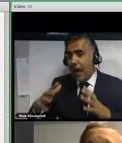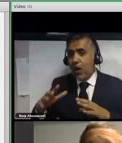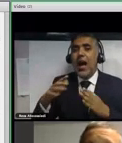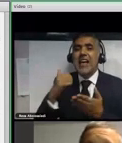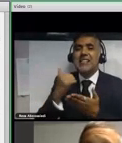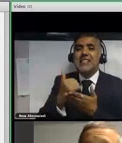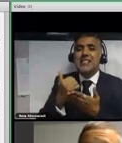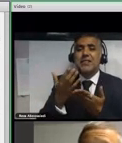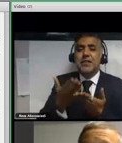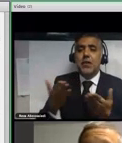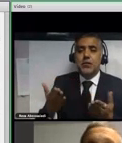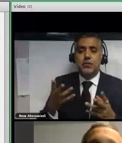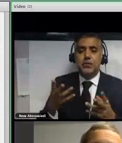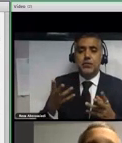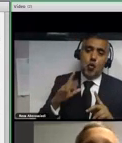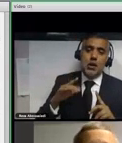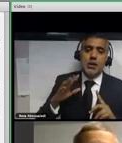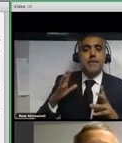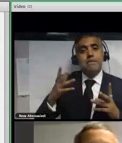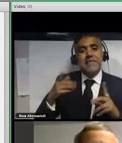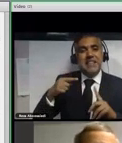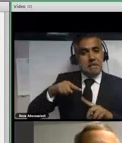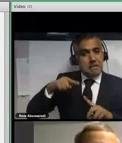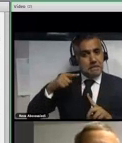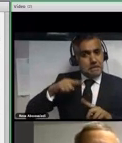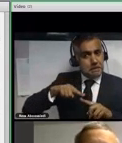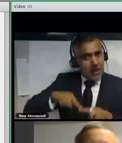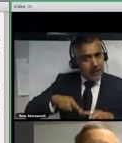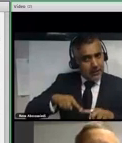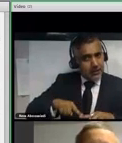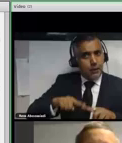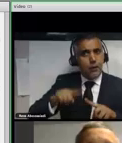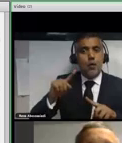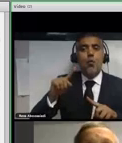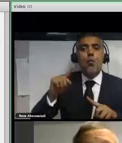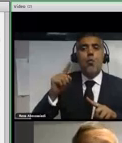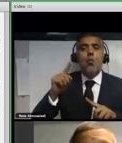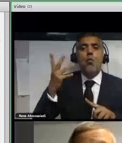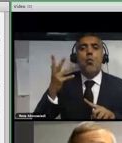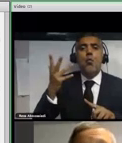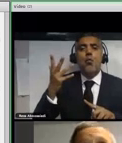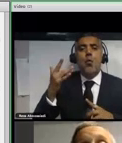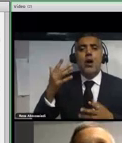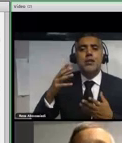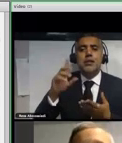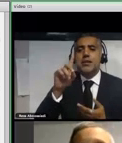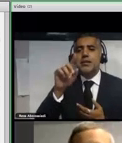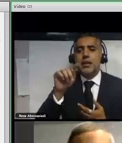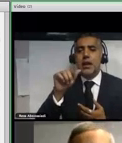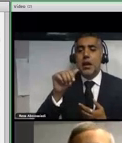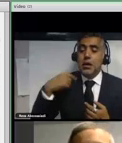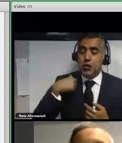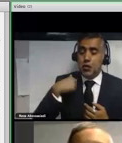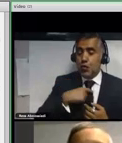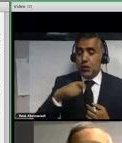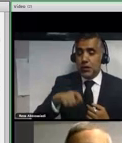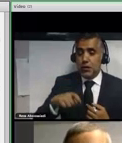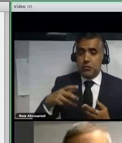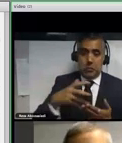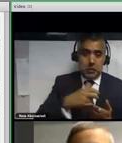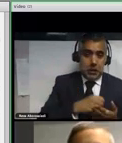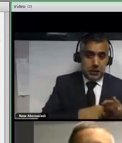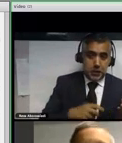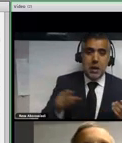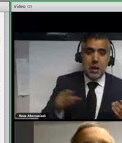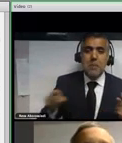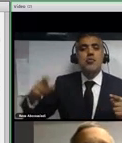on the reason for collecting the data, you might want one or you might want the other. But you should be aware of this difference when